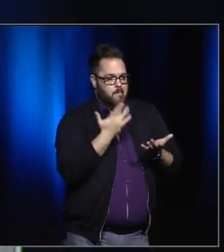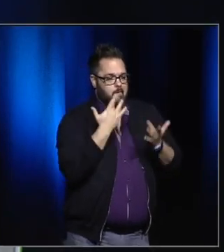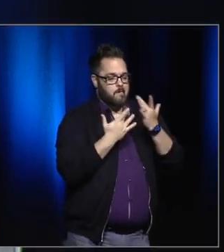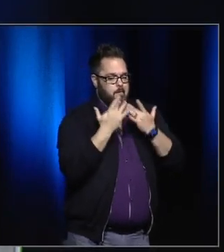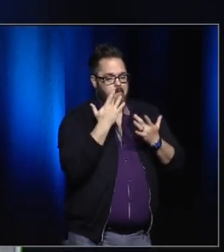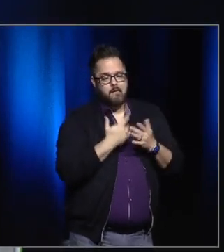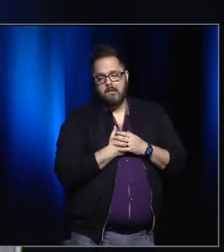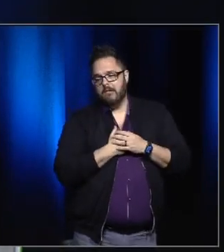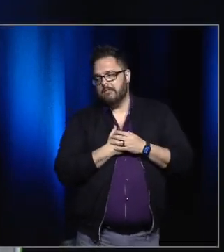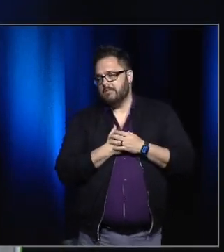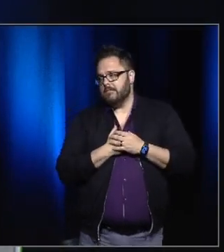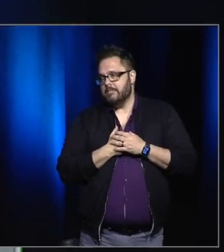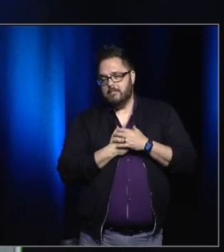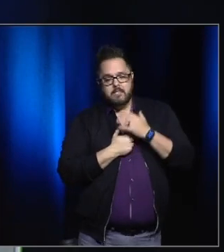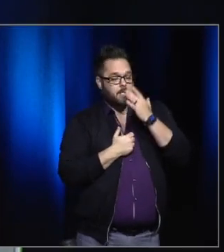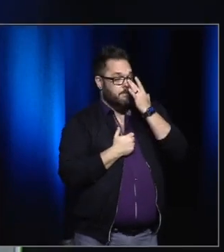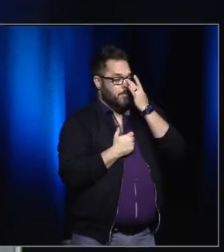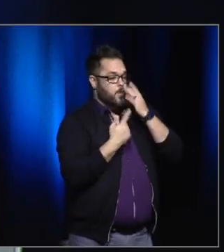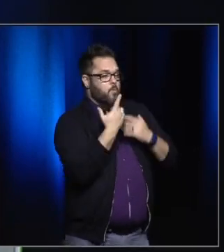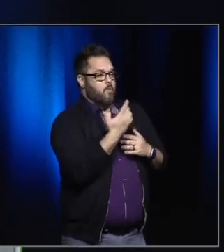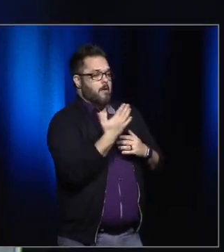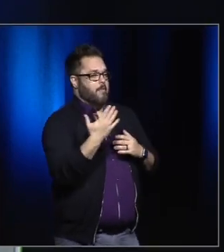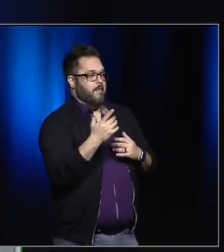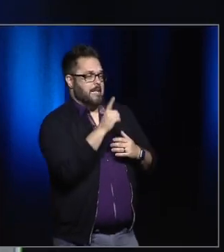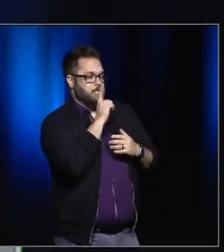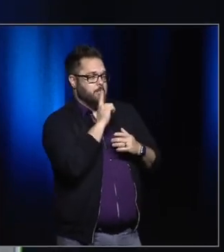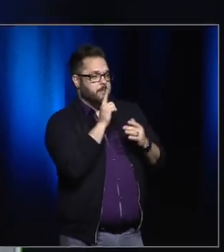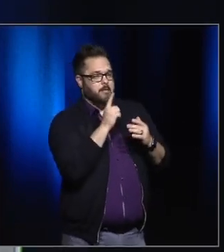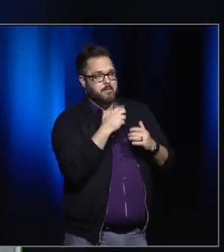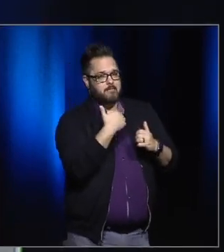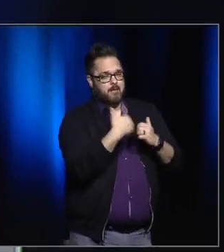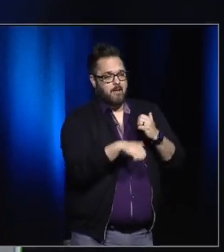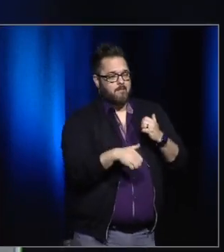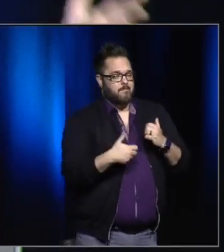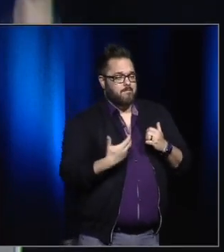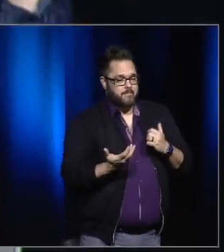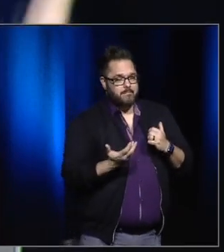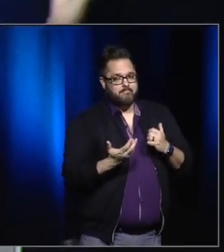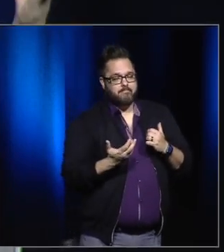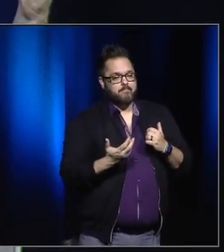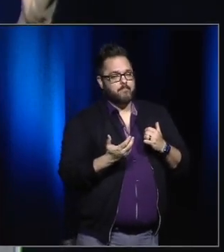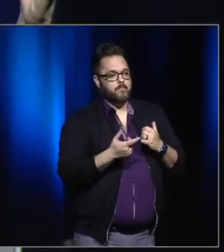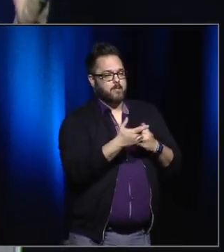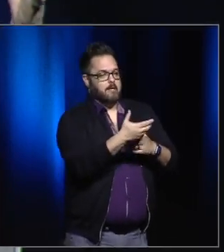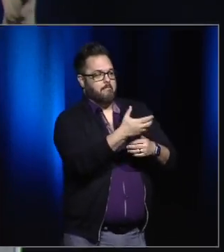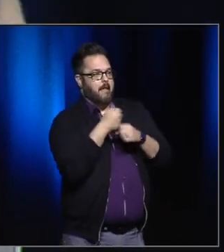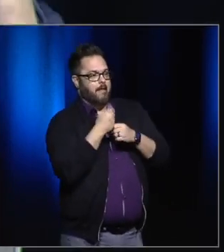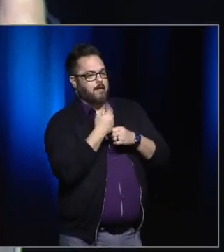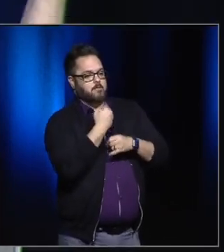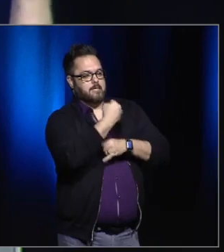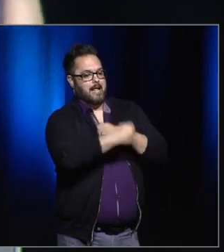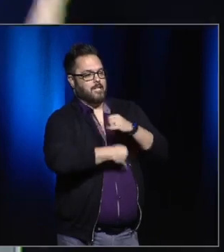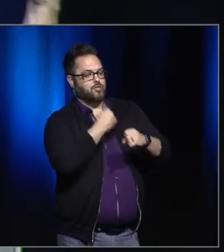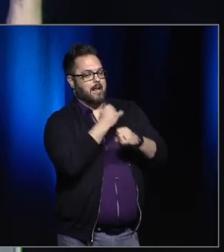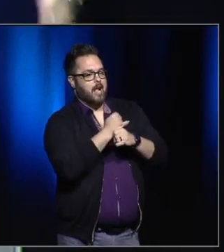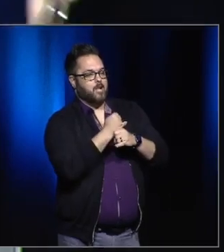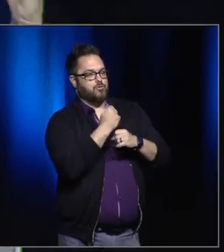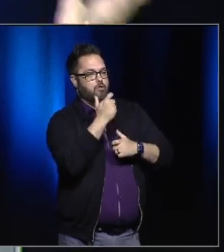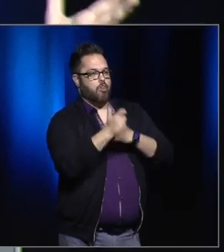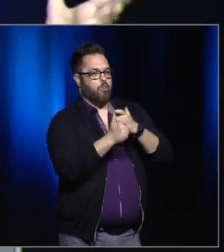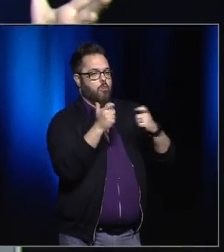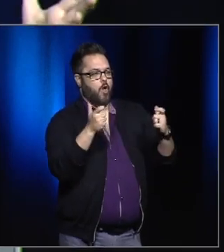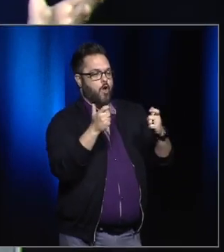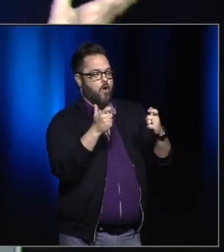So one of the things that's been quite difficult is getting these international, large,